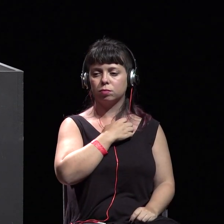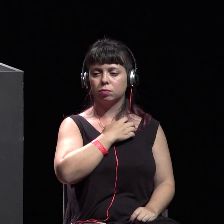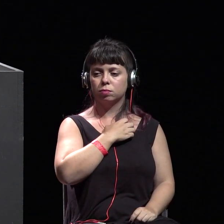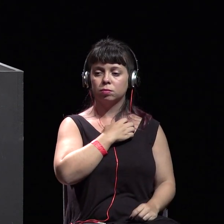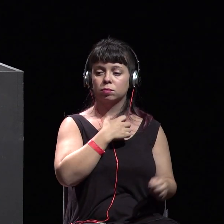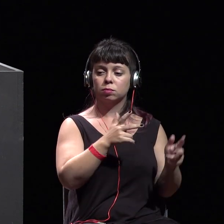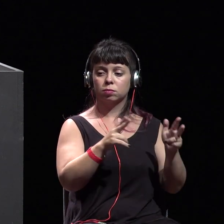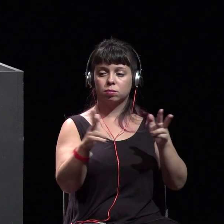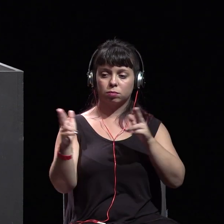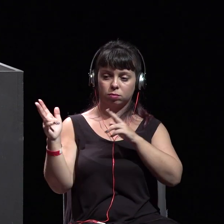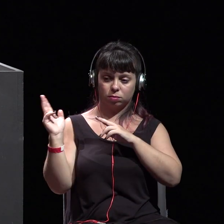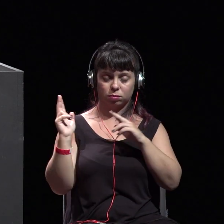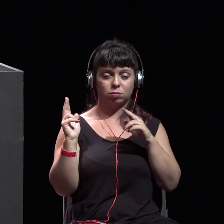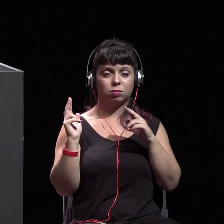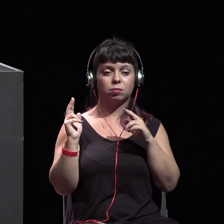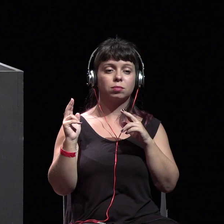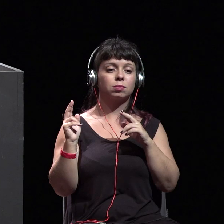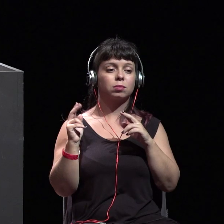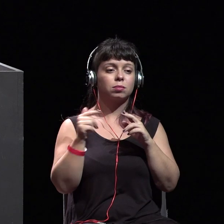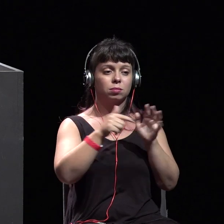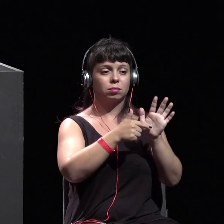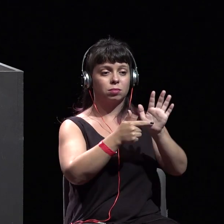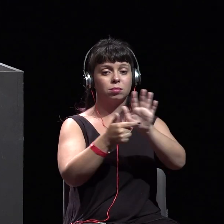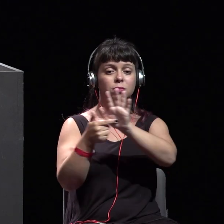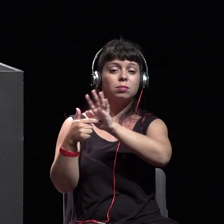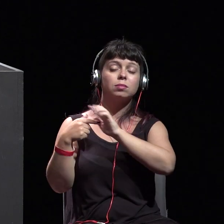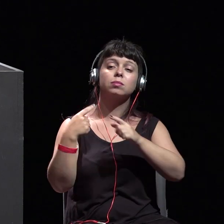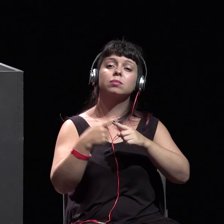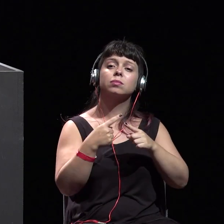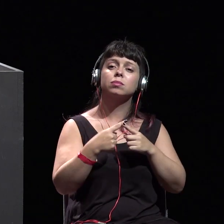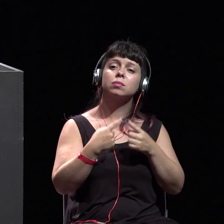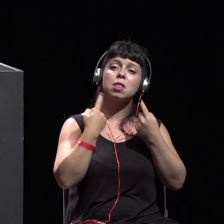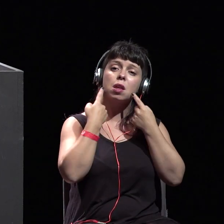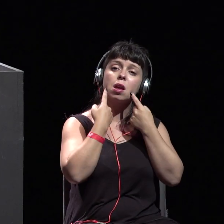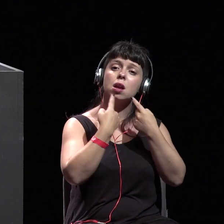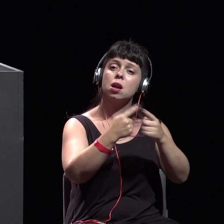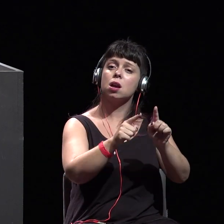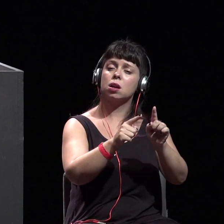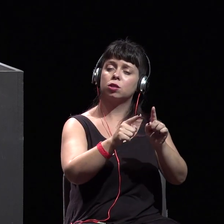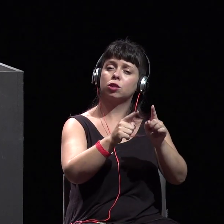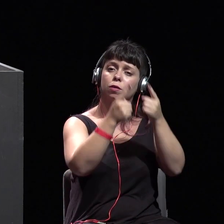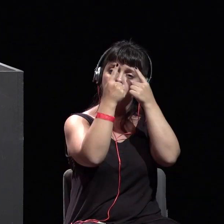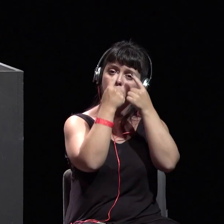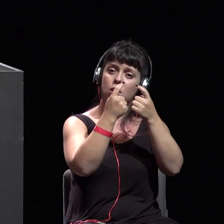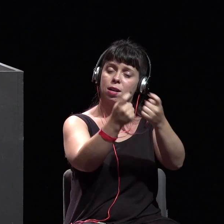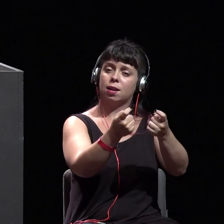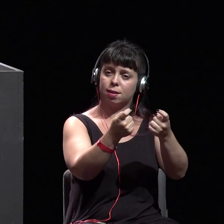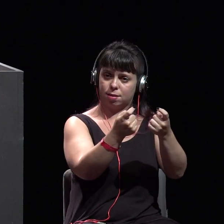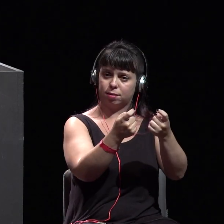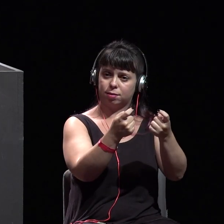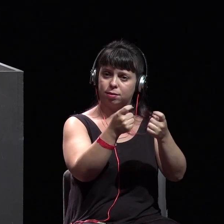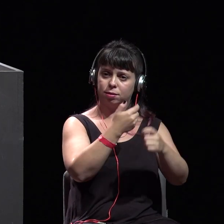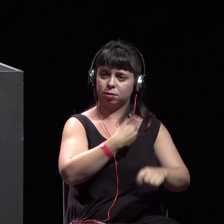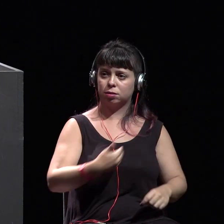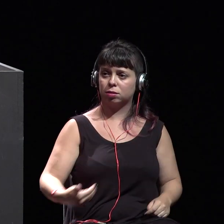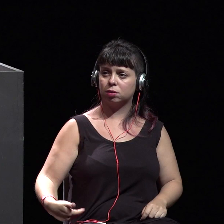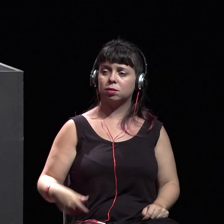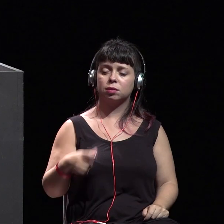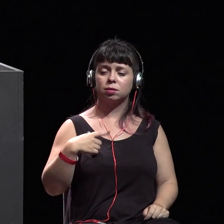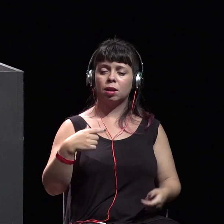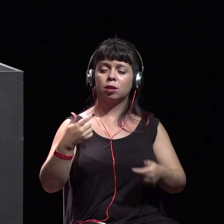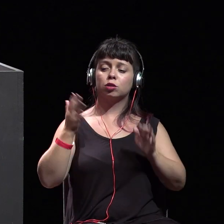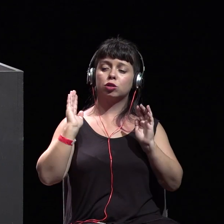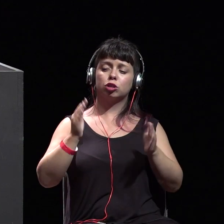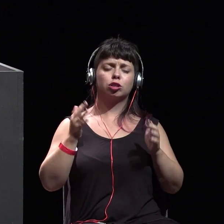of course the classic Race Riot 1963 screen print was on display at the Whitney exhibition. So on the